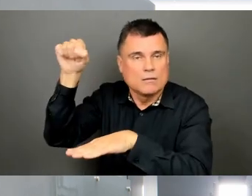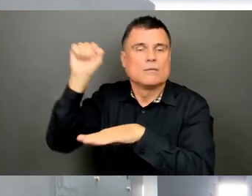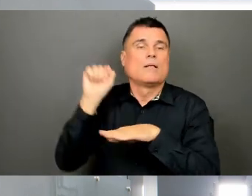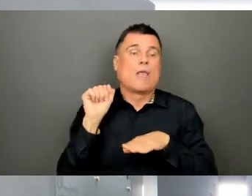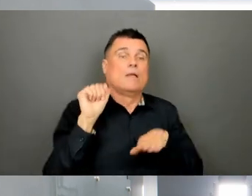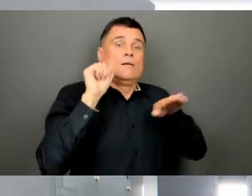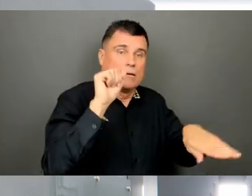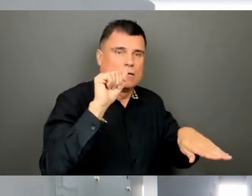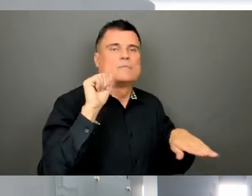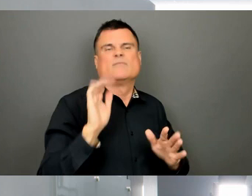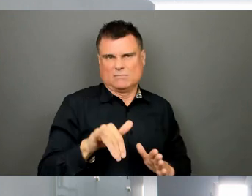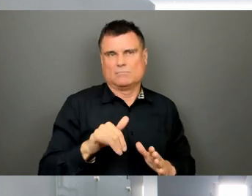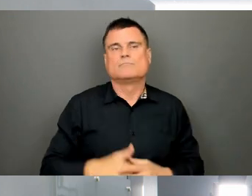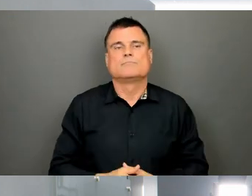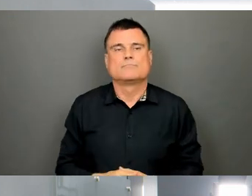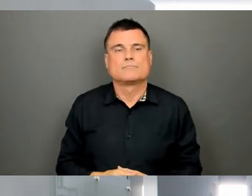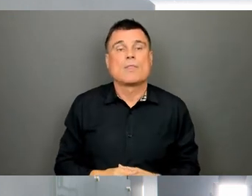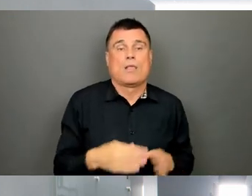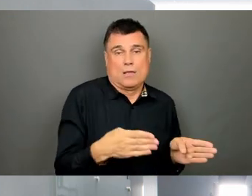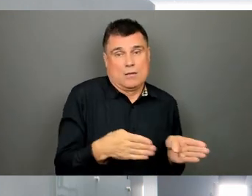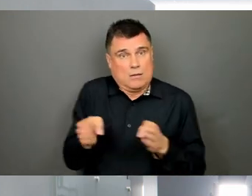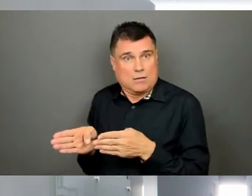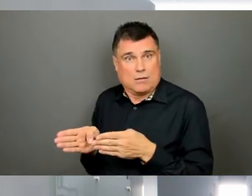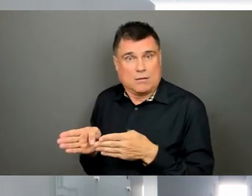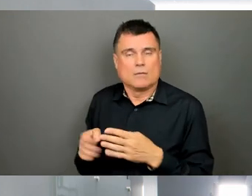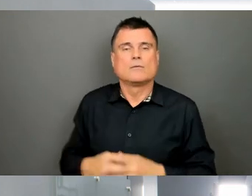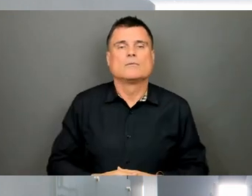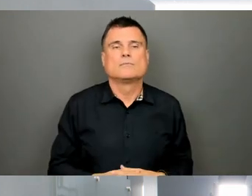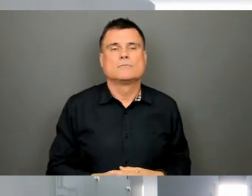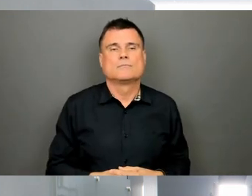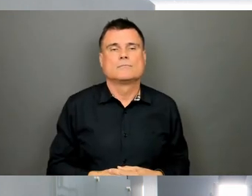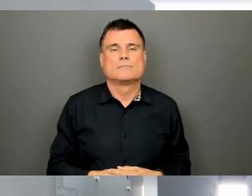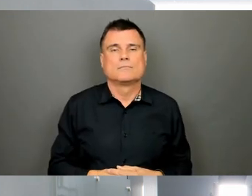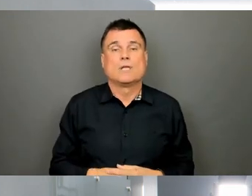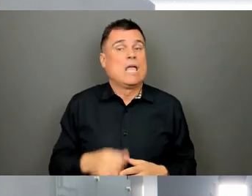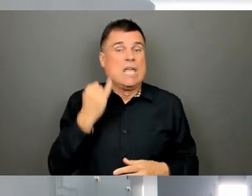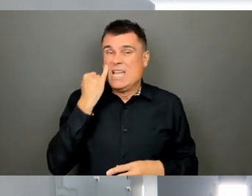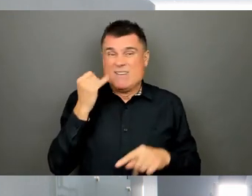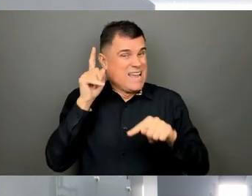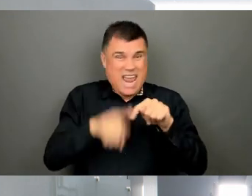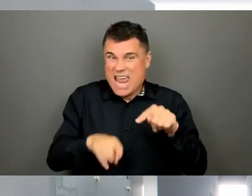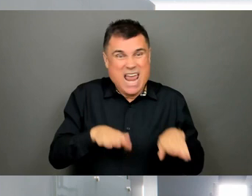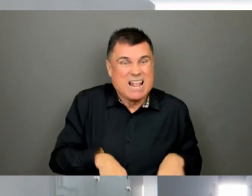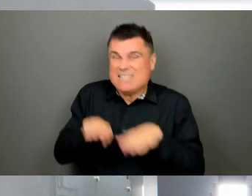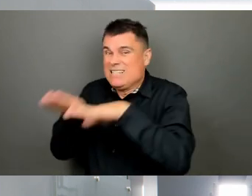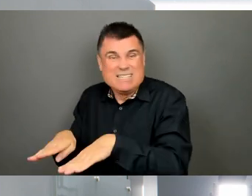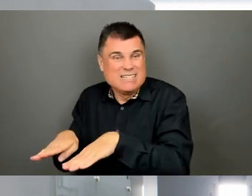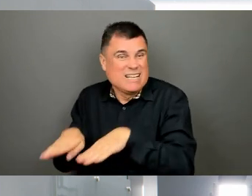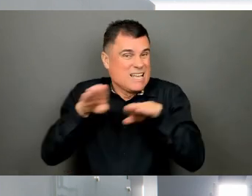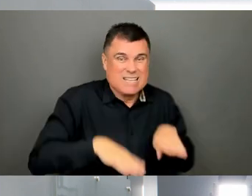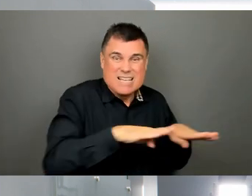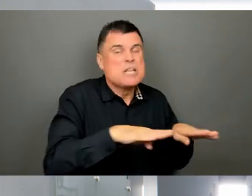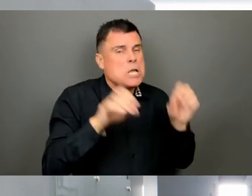hit. So boom, hop, boom, hop. Instead of pivoting, it's actually, if it makes it easier